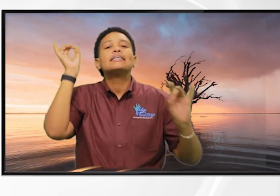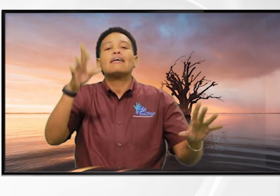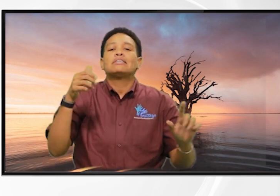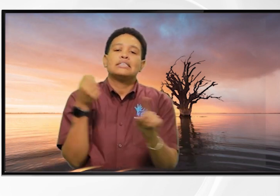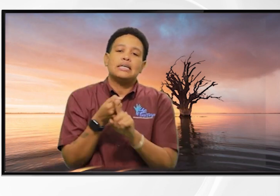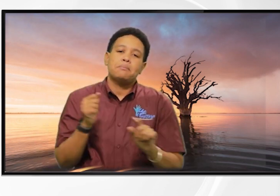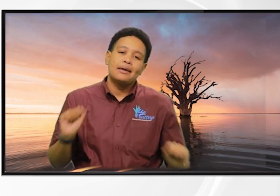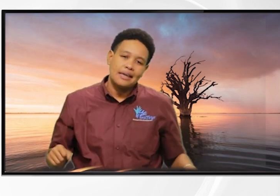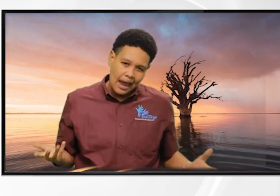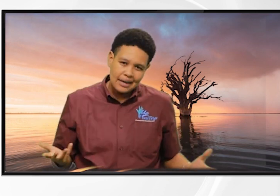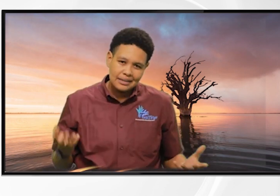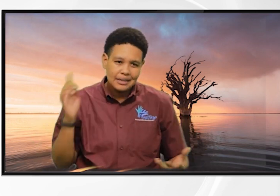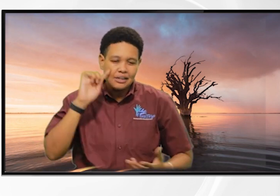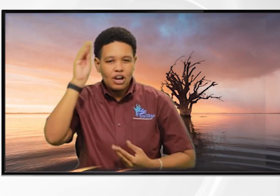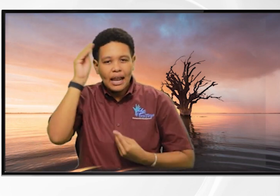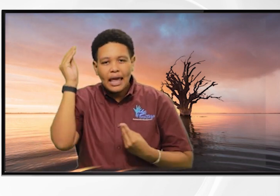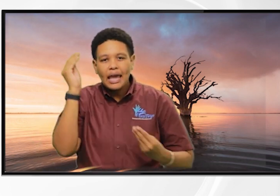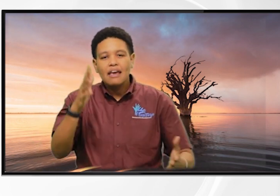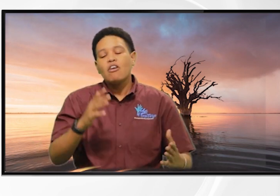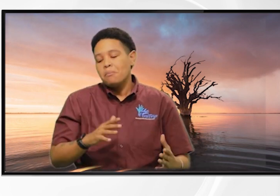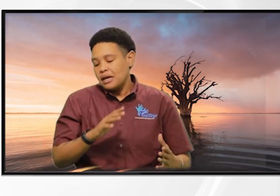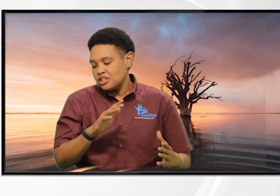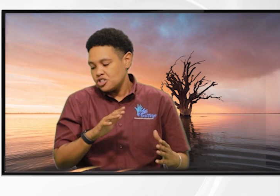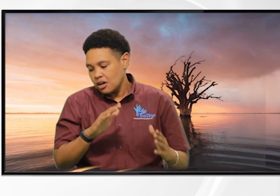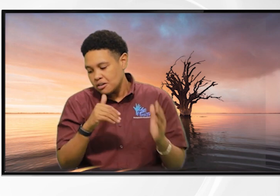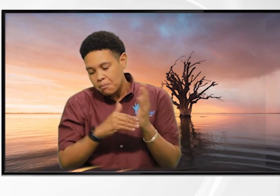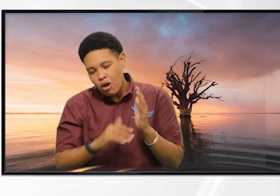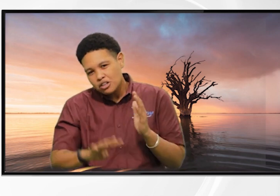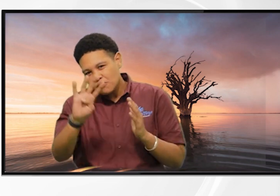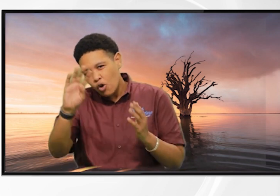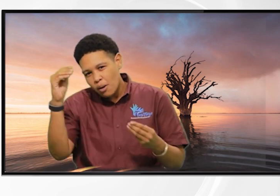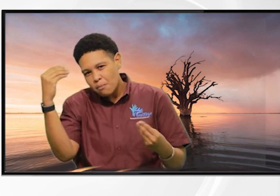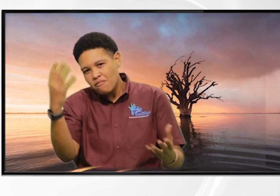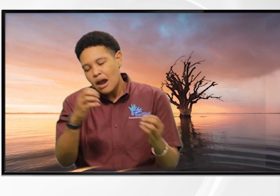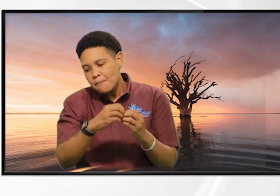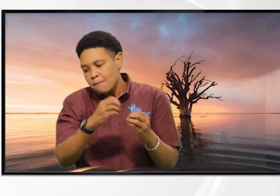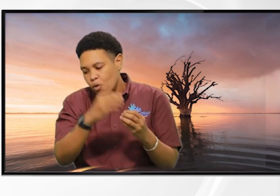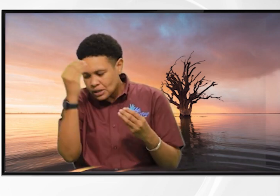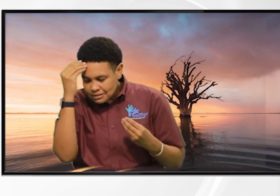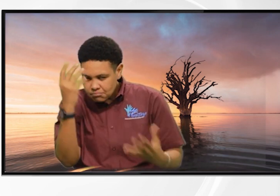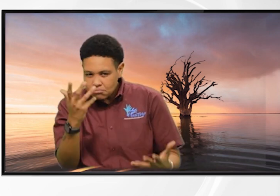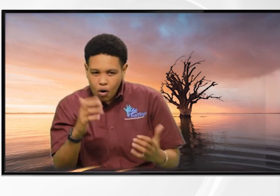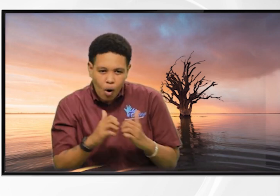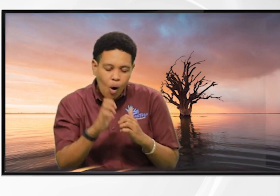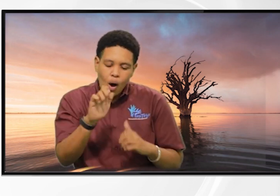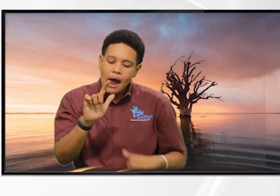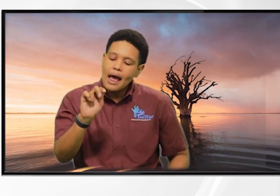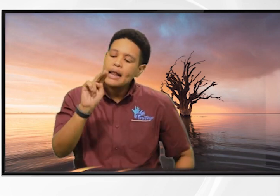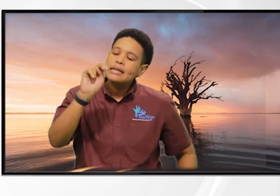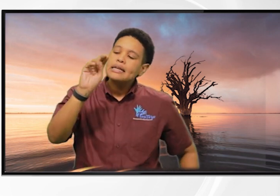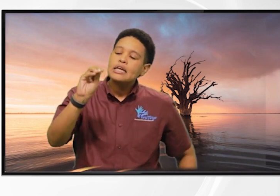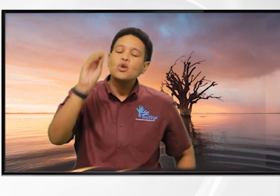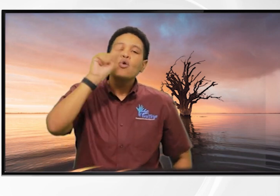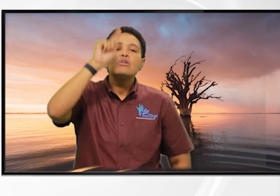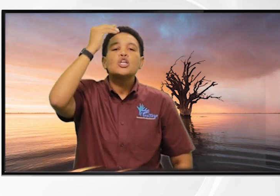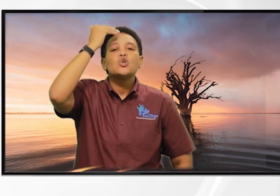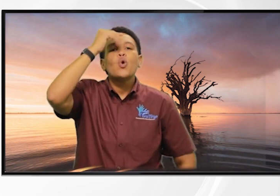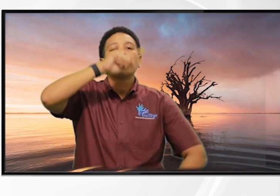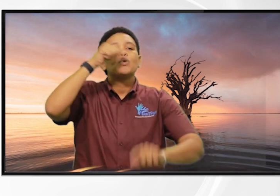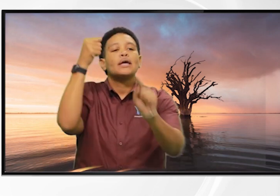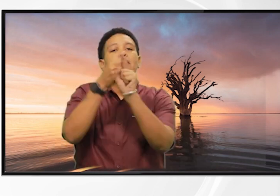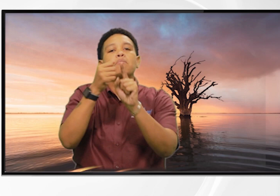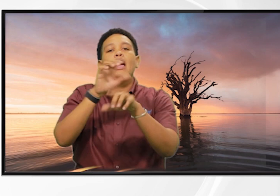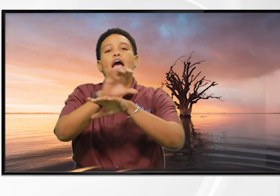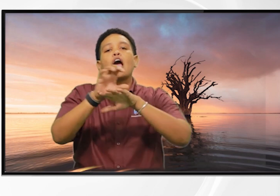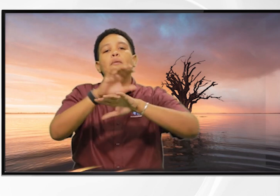impacts. Information box 4 provides more details on how El Niño is known to affect